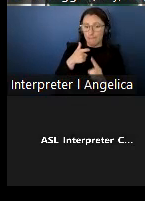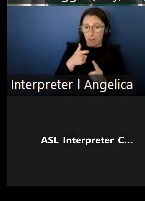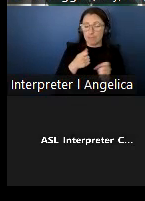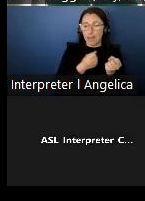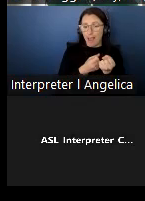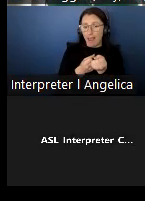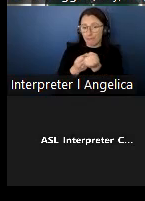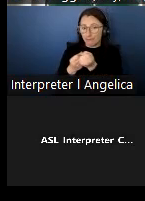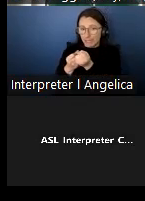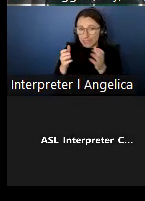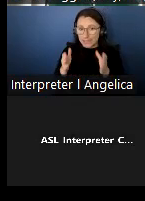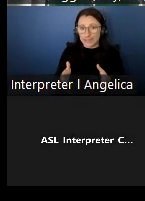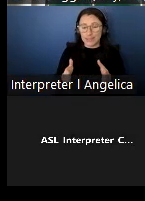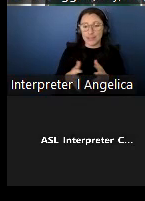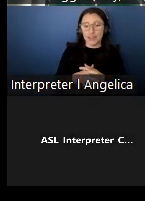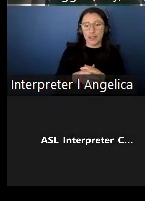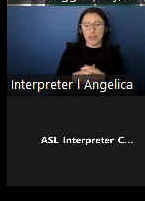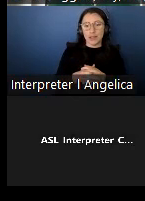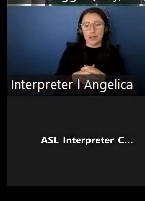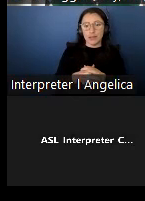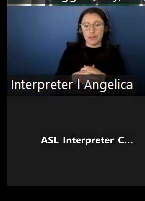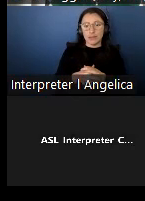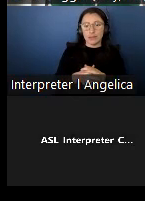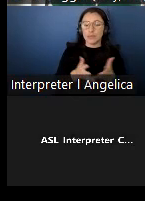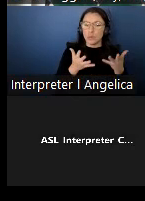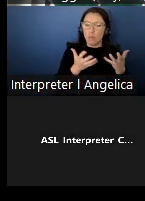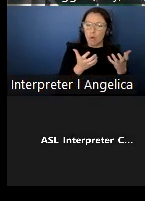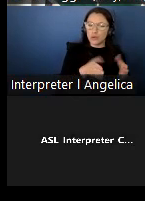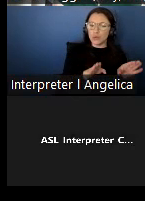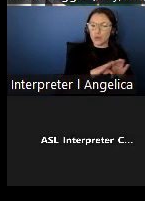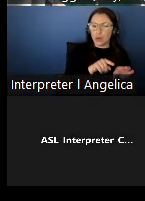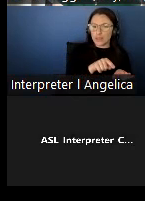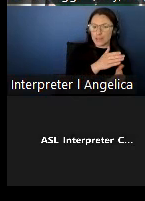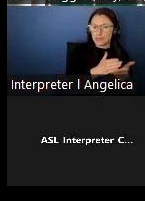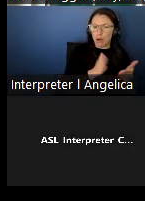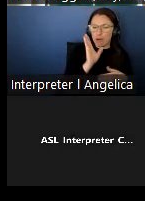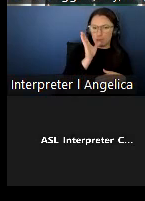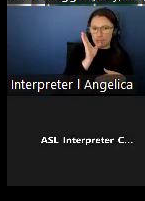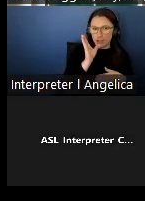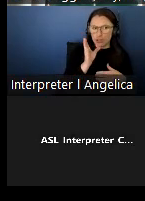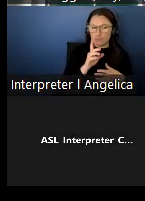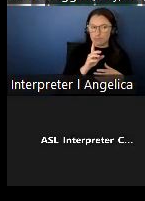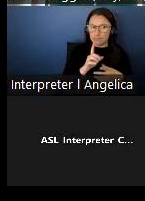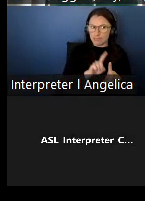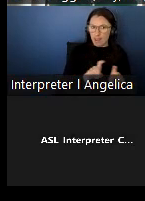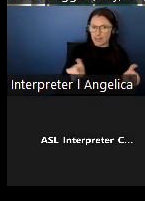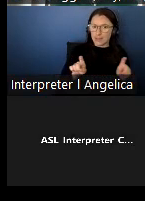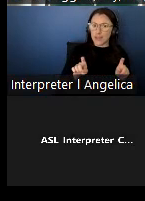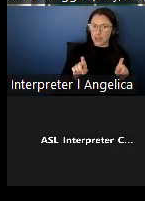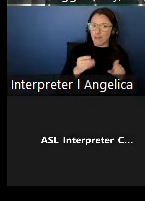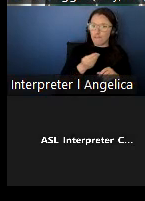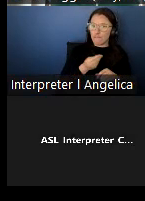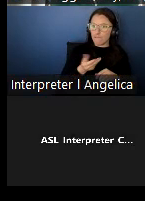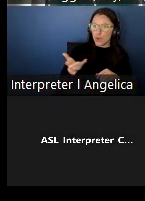working alongside us, we want to wrap up this section of our presentation by kind of asking you all a few